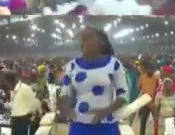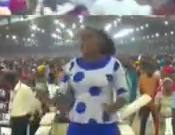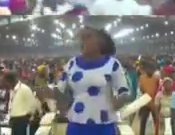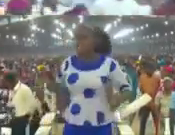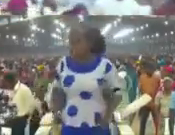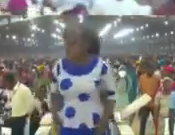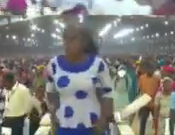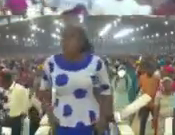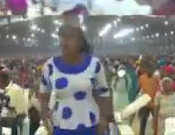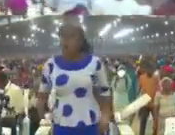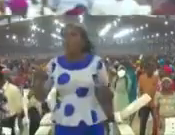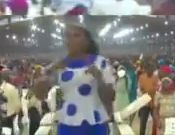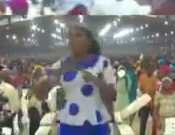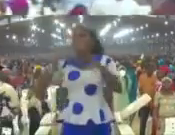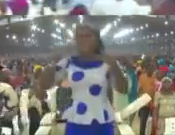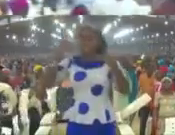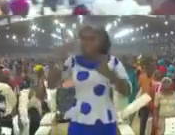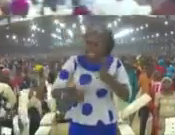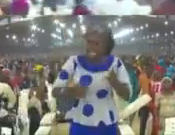Let me laugh last.